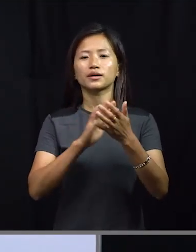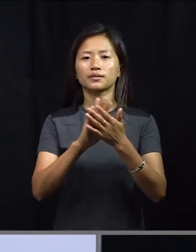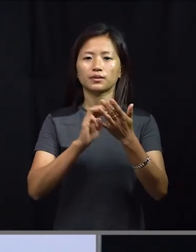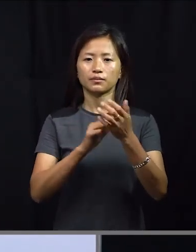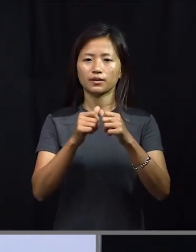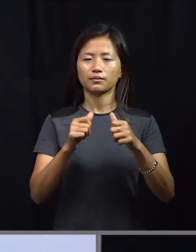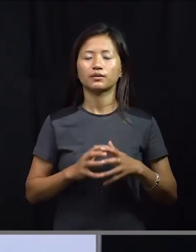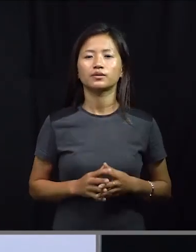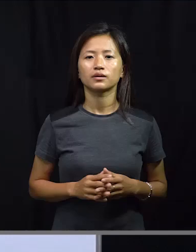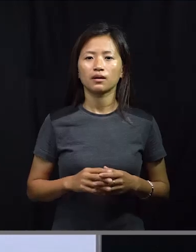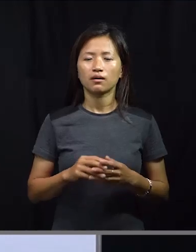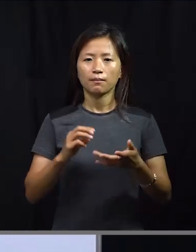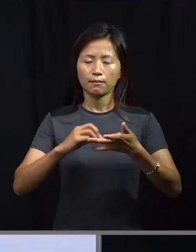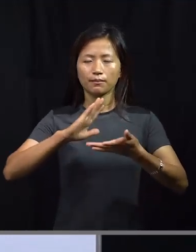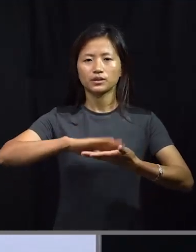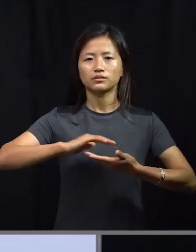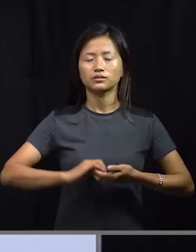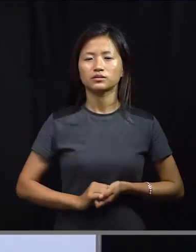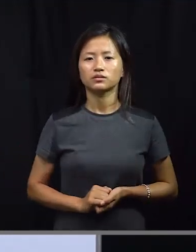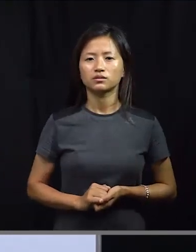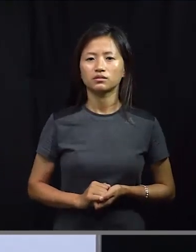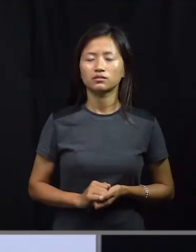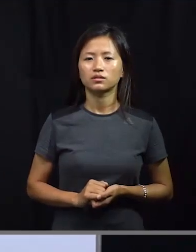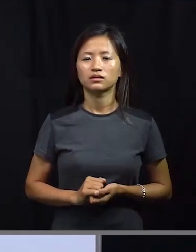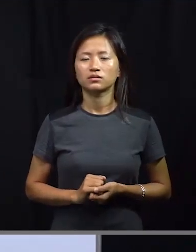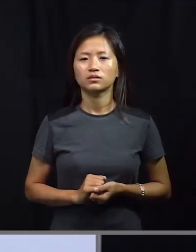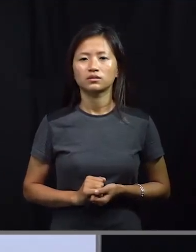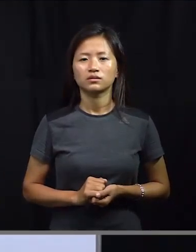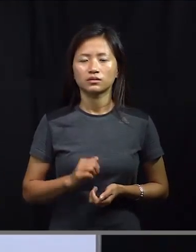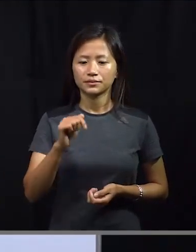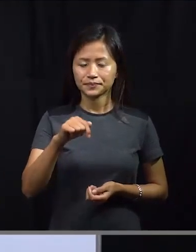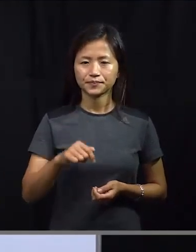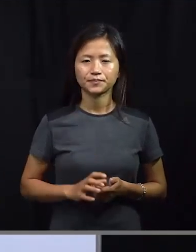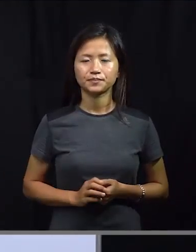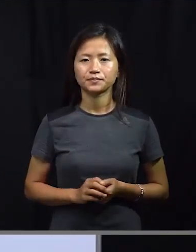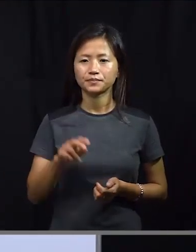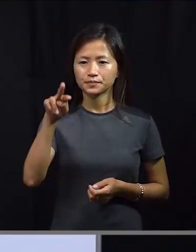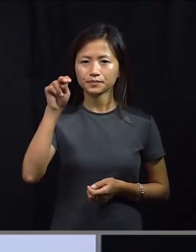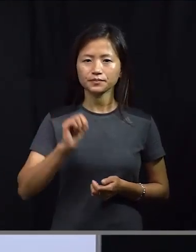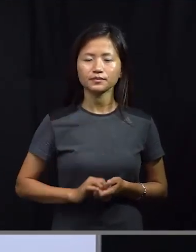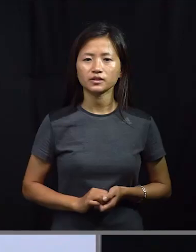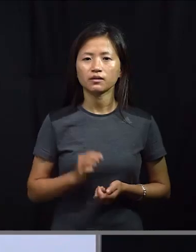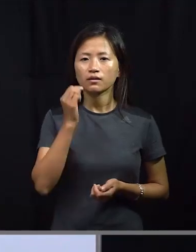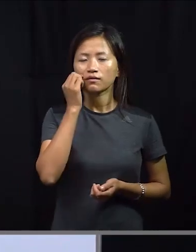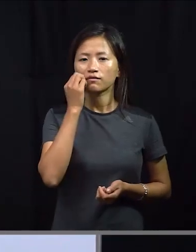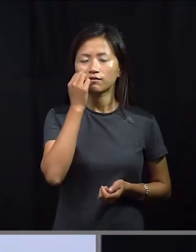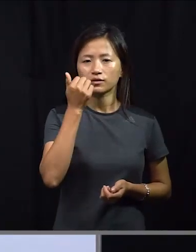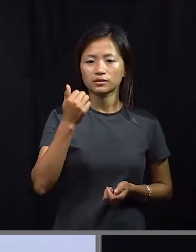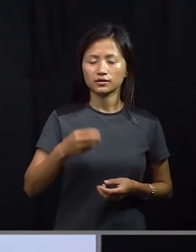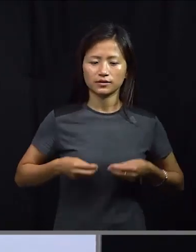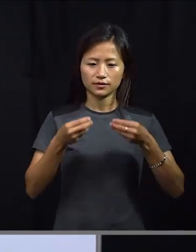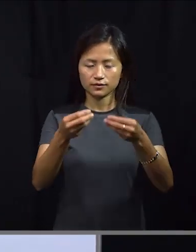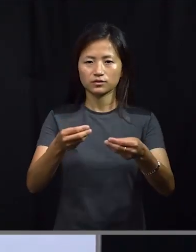Brahma, Brahma marriage. Okay, now Brahma marriage here, okay, means the father gives his